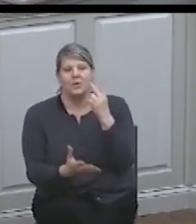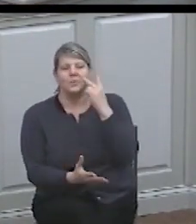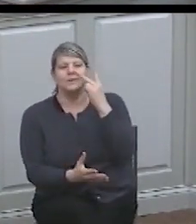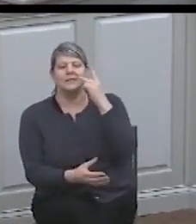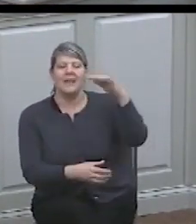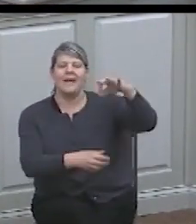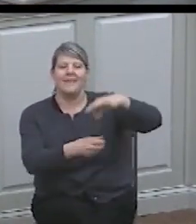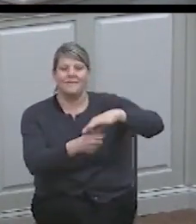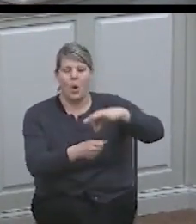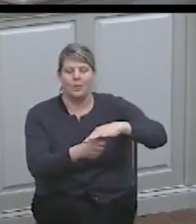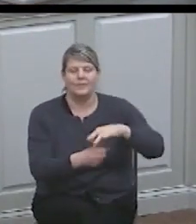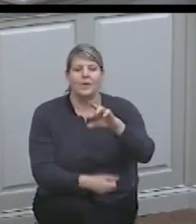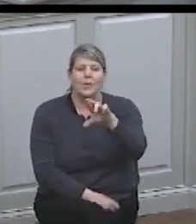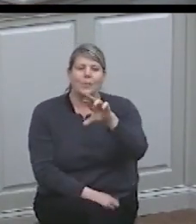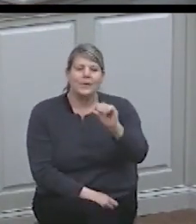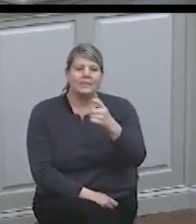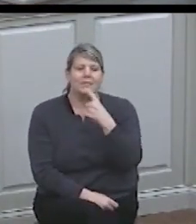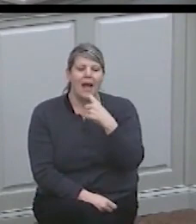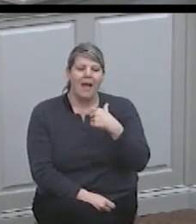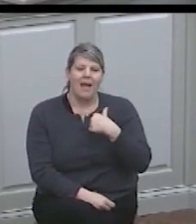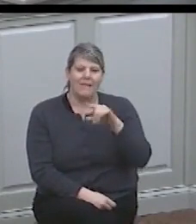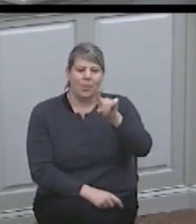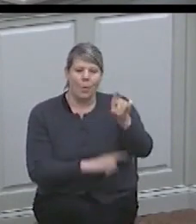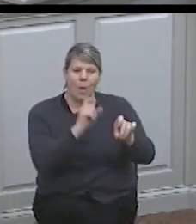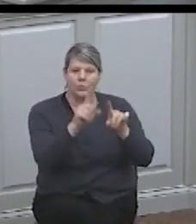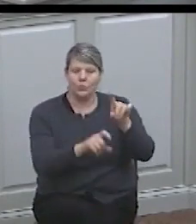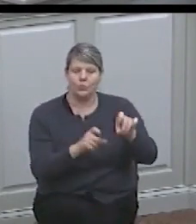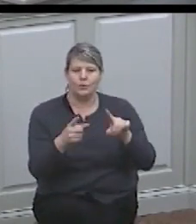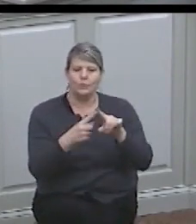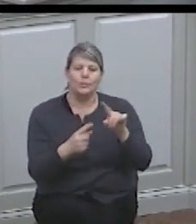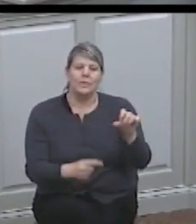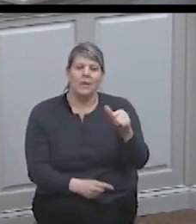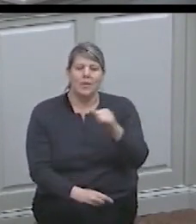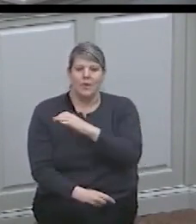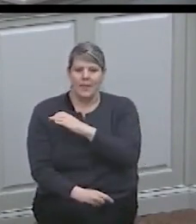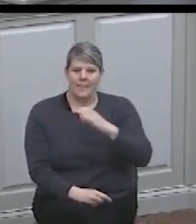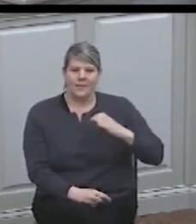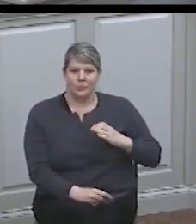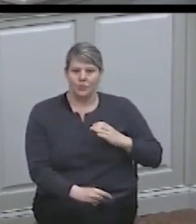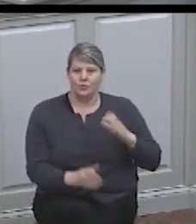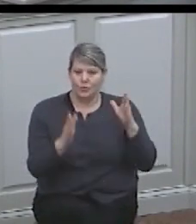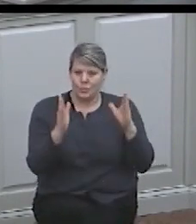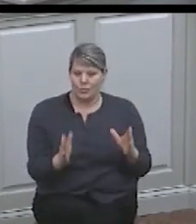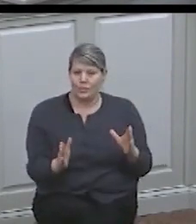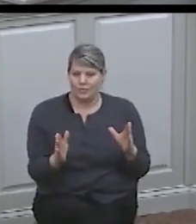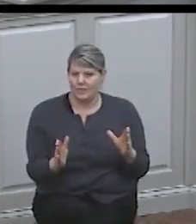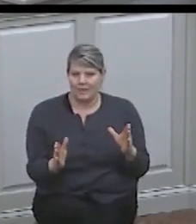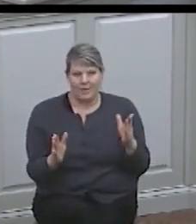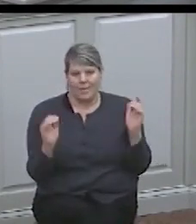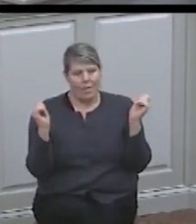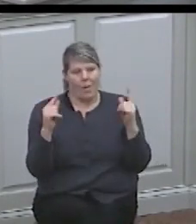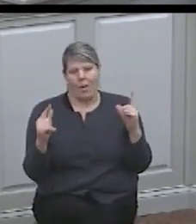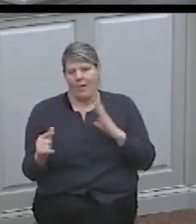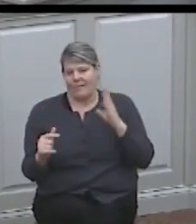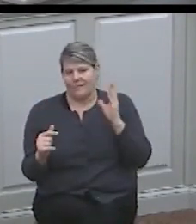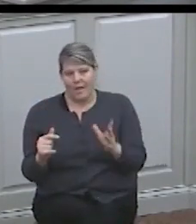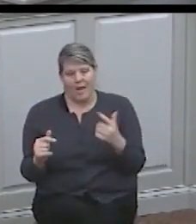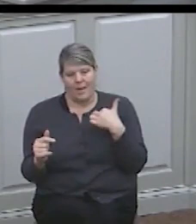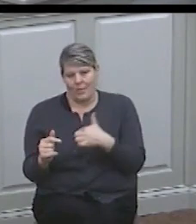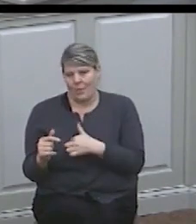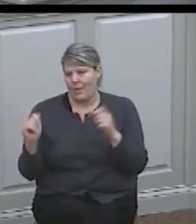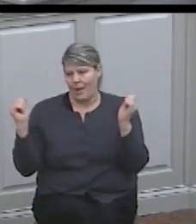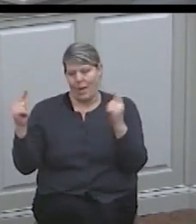So I have a question to the rest of the commissioners and to you, Stephen. These are all fine, and we act this way anyway, and we probably will agree